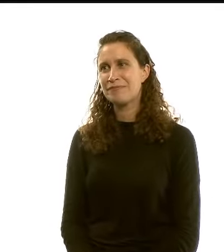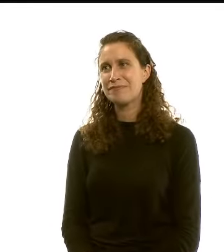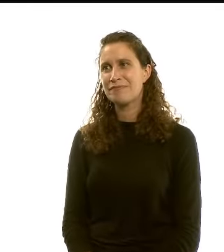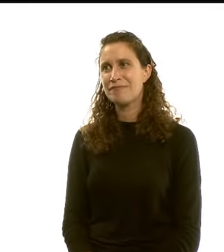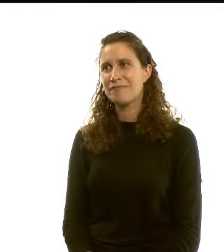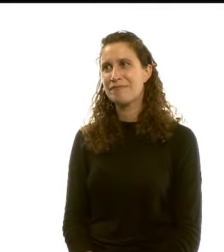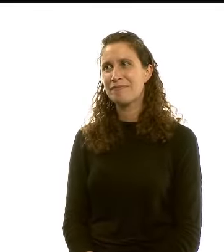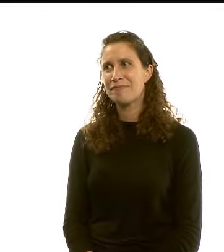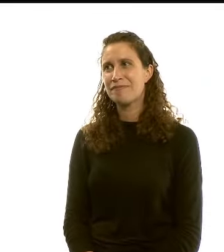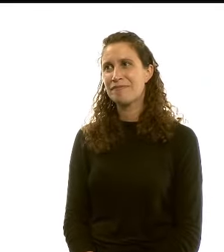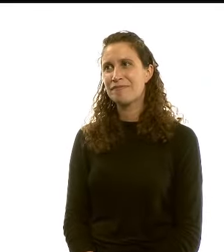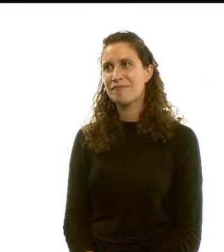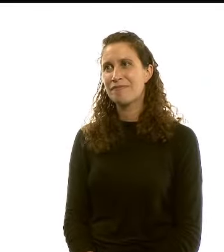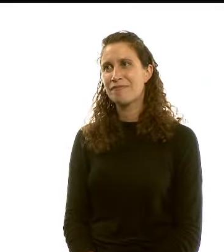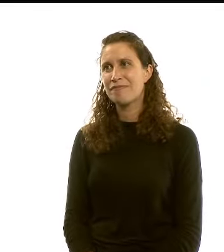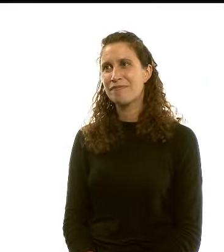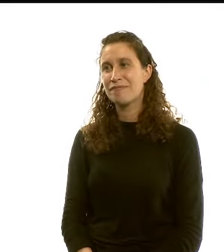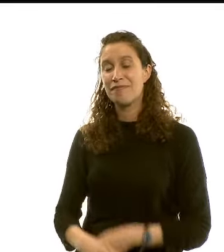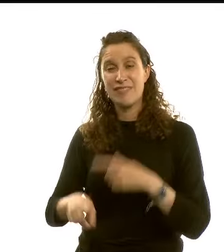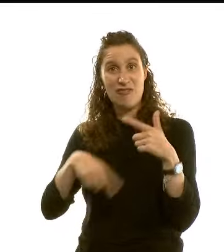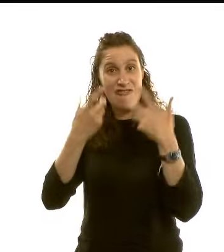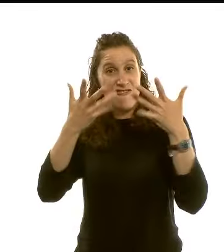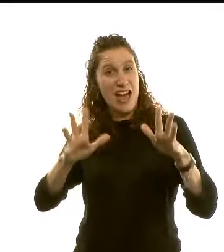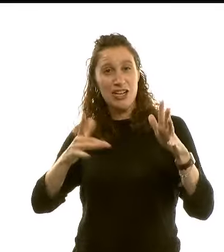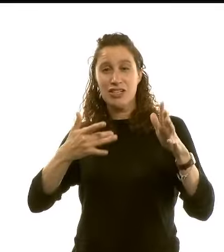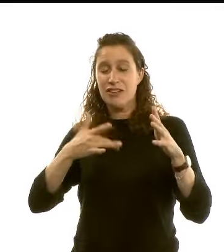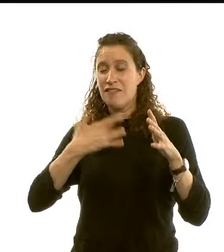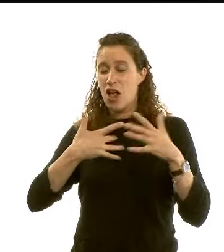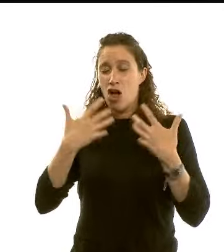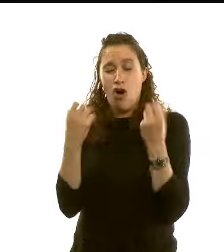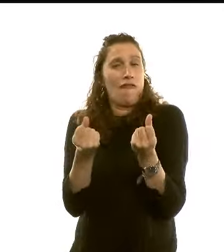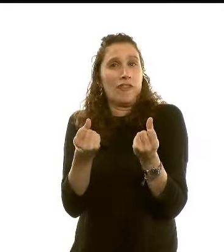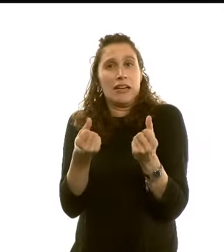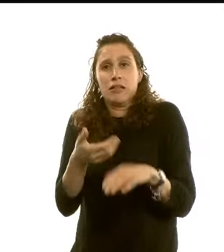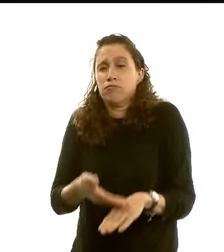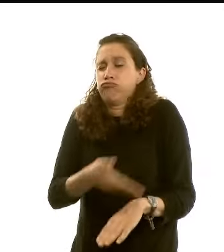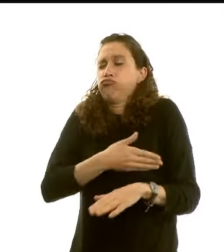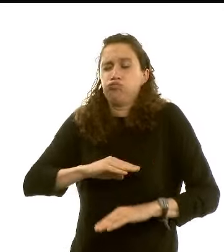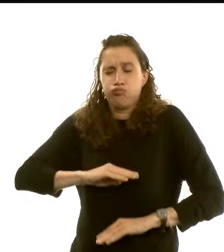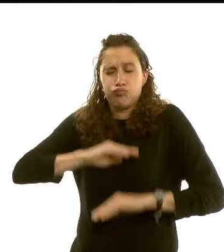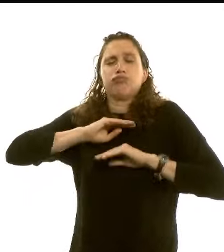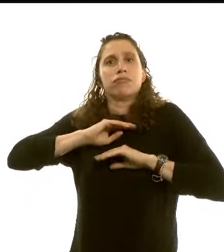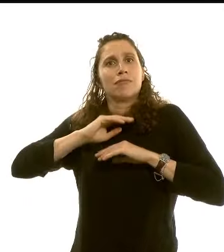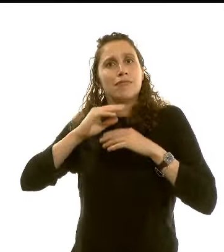Completing it is a huge confidence booster, and the outcome is both beautiful and rewarding.